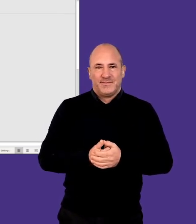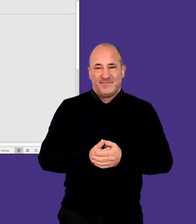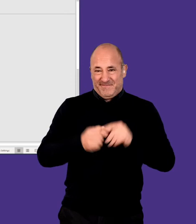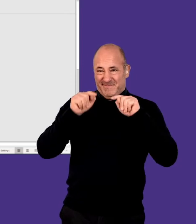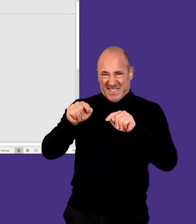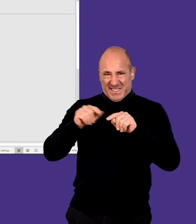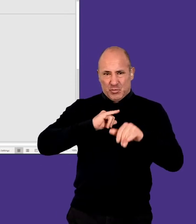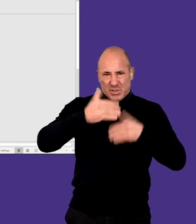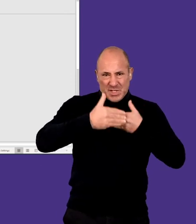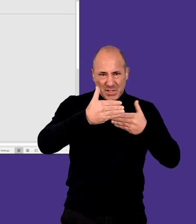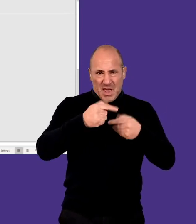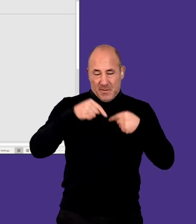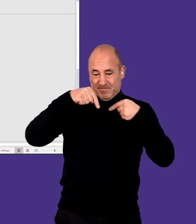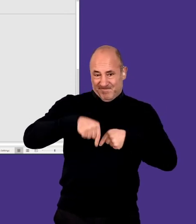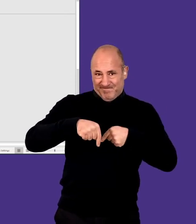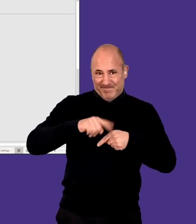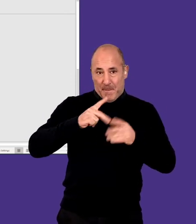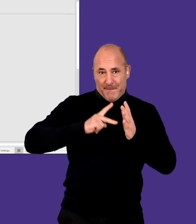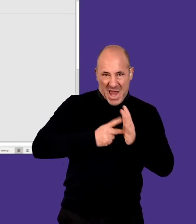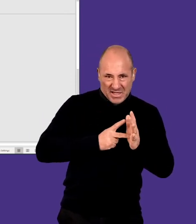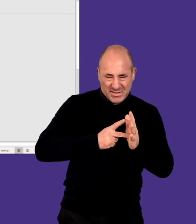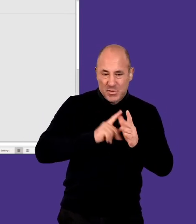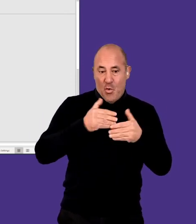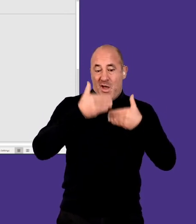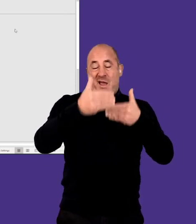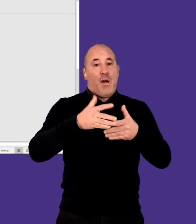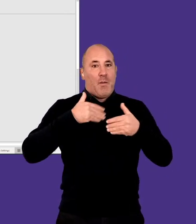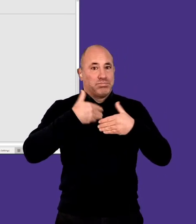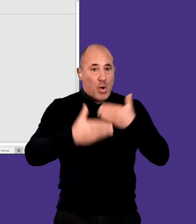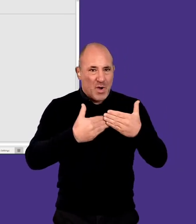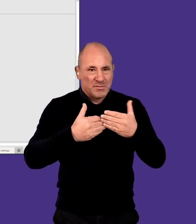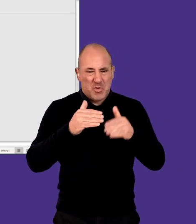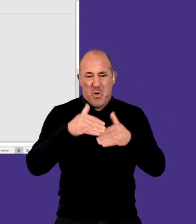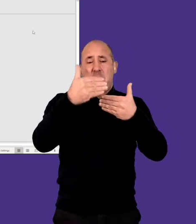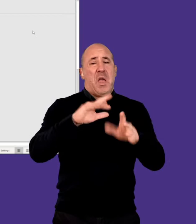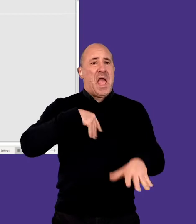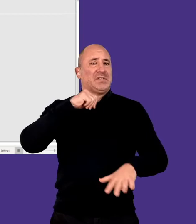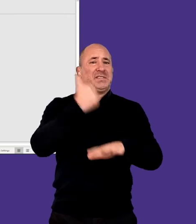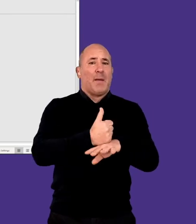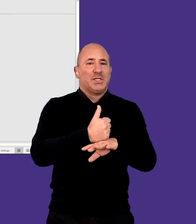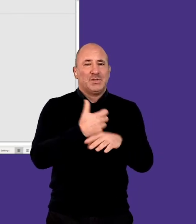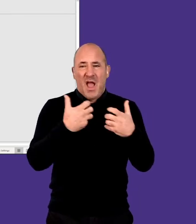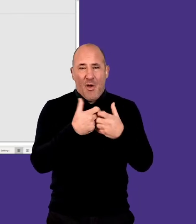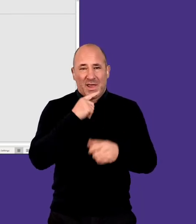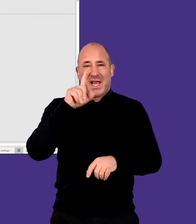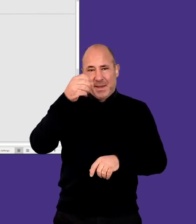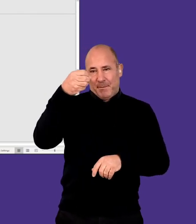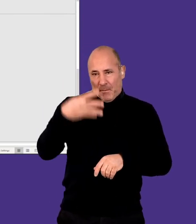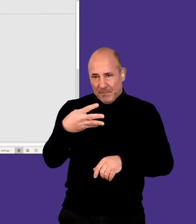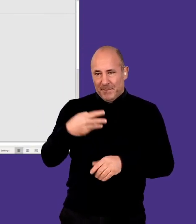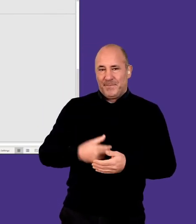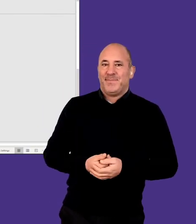And in here, you can indicate whether each action is planned, in progress, or established using the drop-down at the